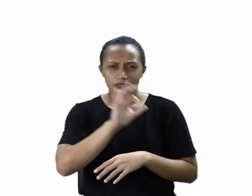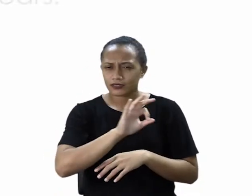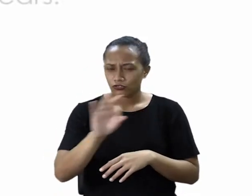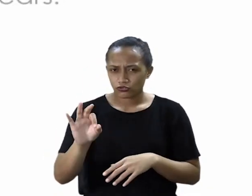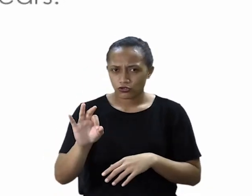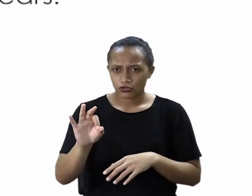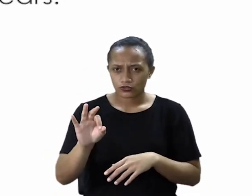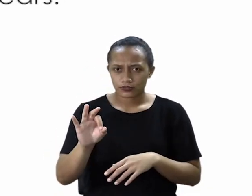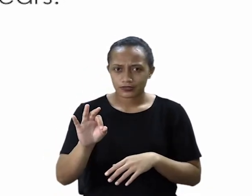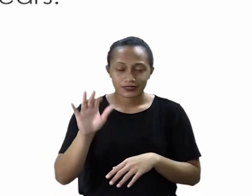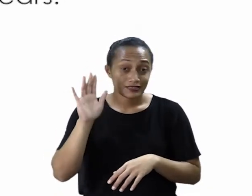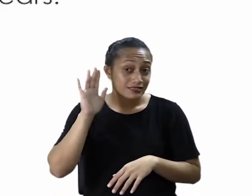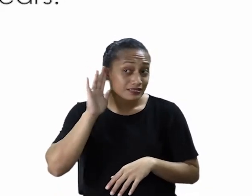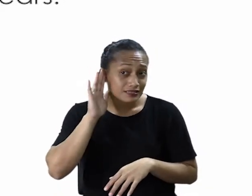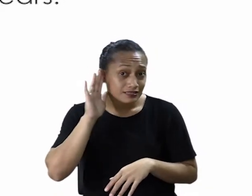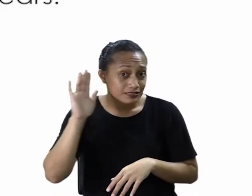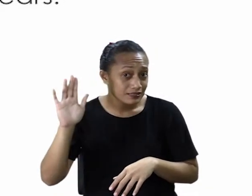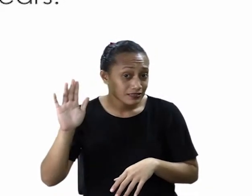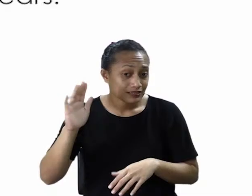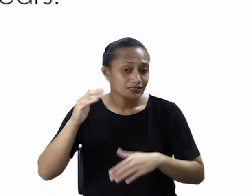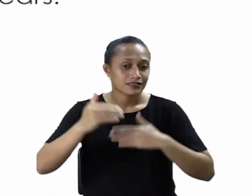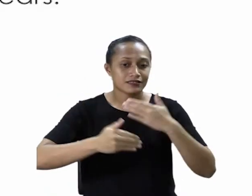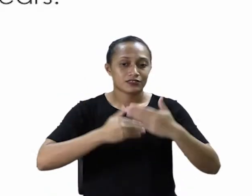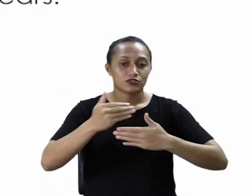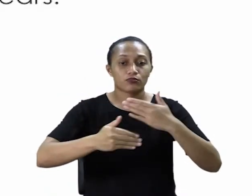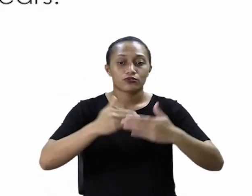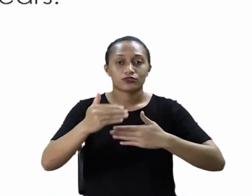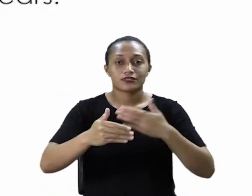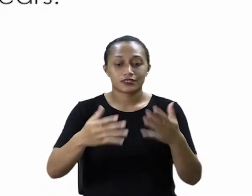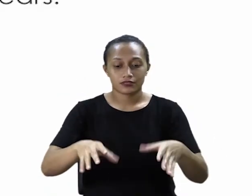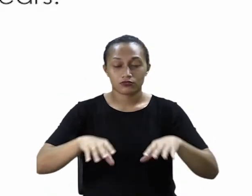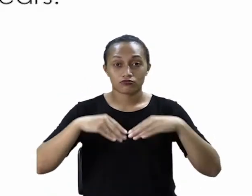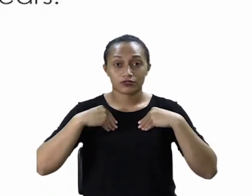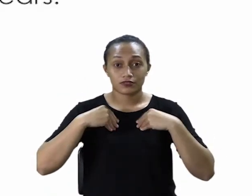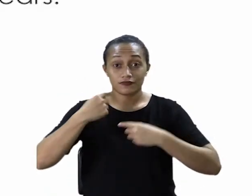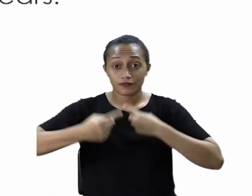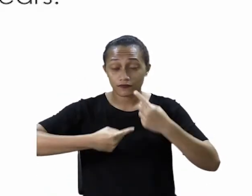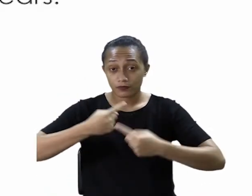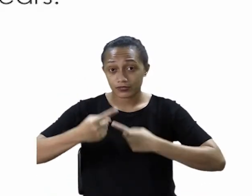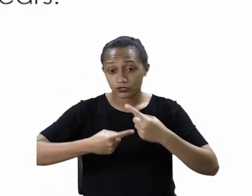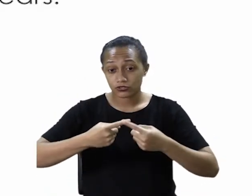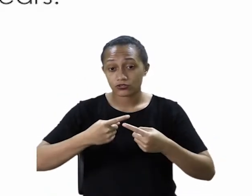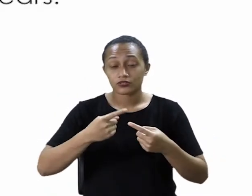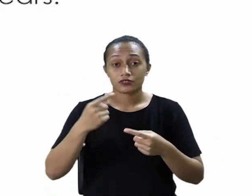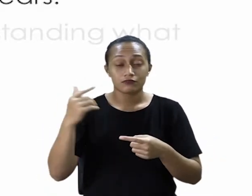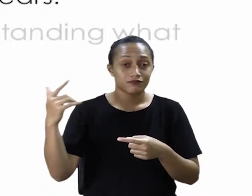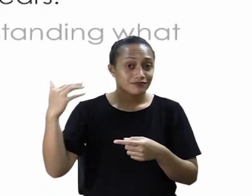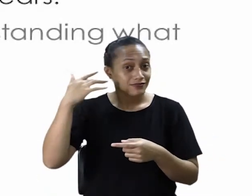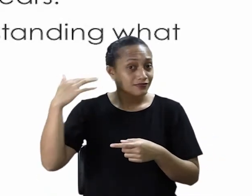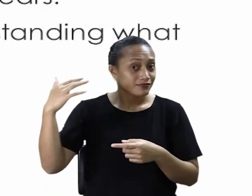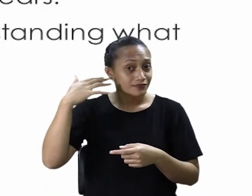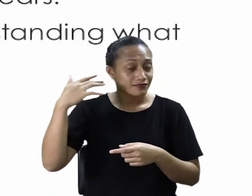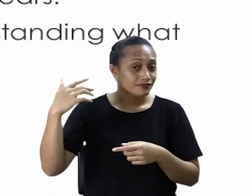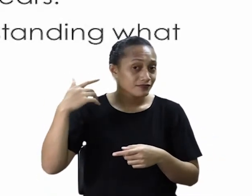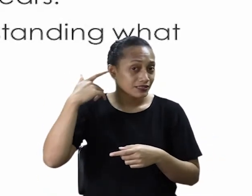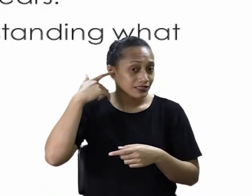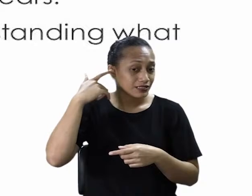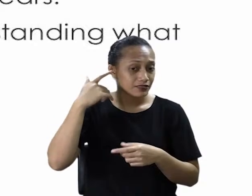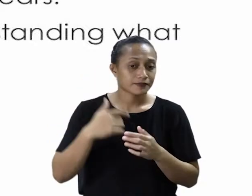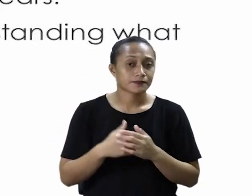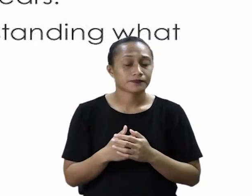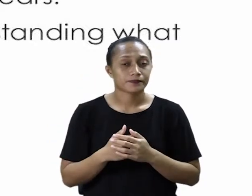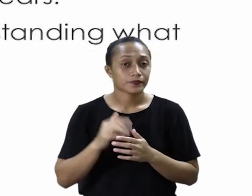listening. Hearing is the process of receiving information or sounds through the ears.